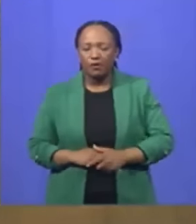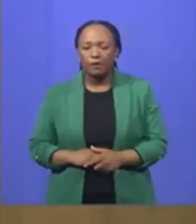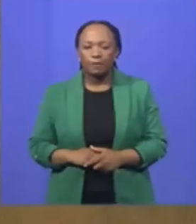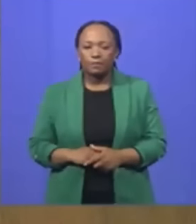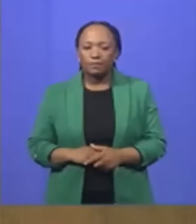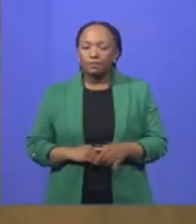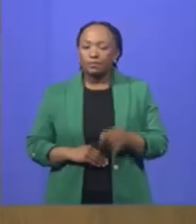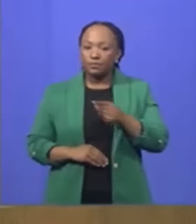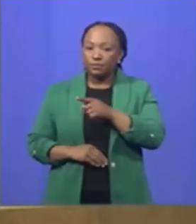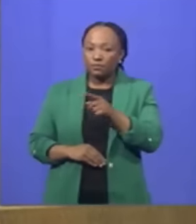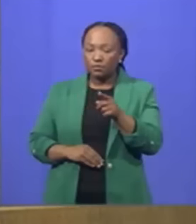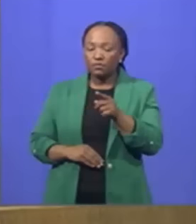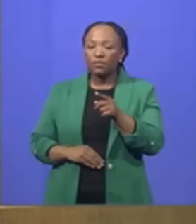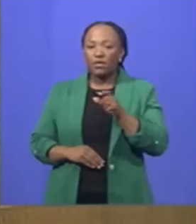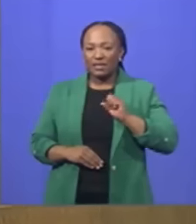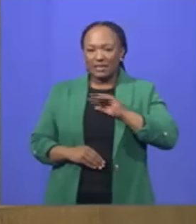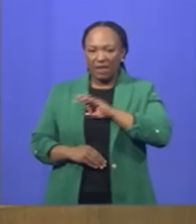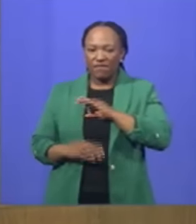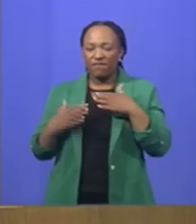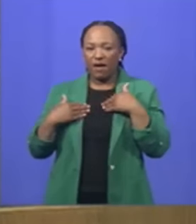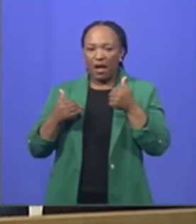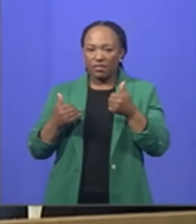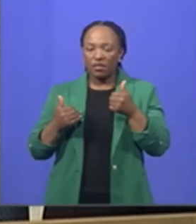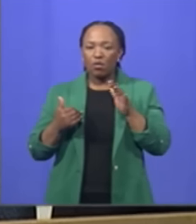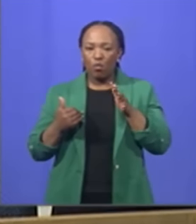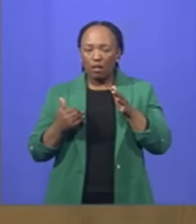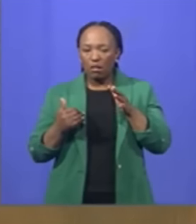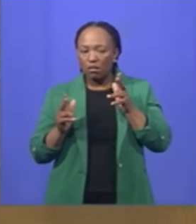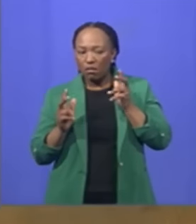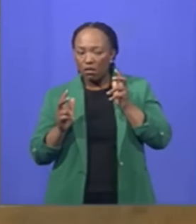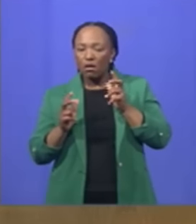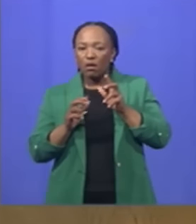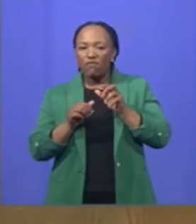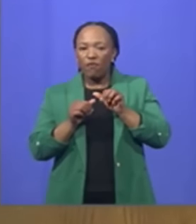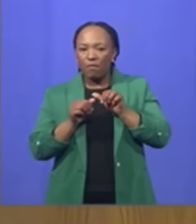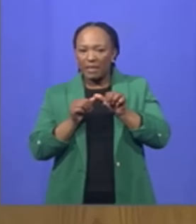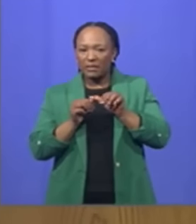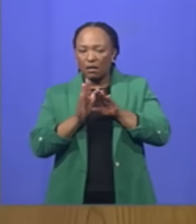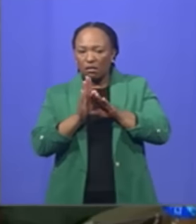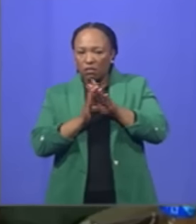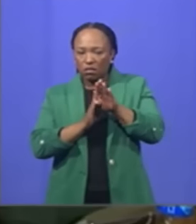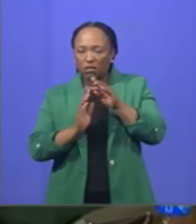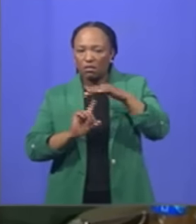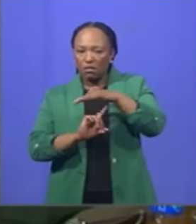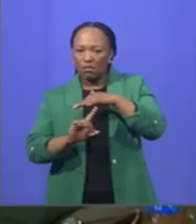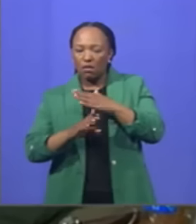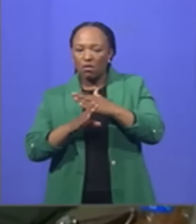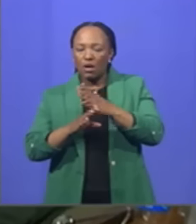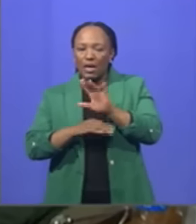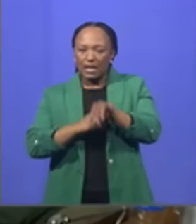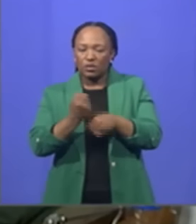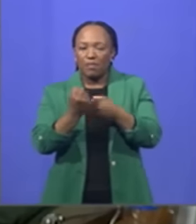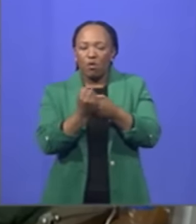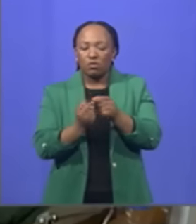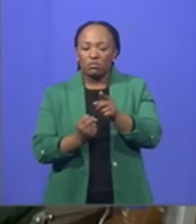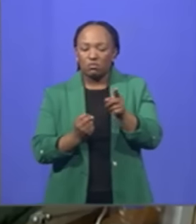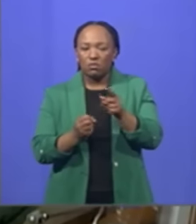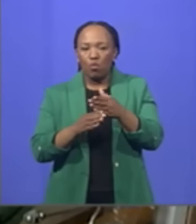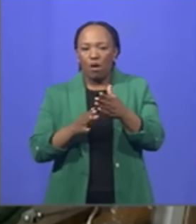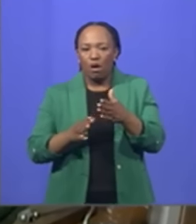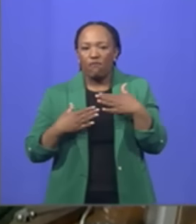maphelo ba tla latela ditšhišinyo tšeo di dirilwego go kaonafatša maemo a mošomo le go thekga bašomi ba tša